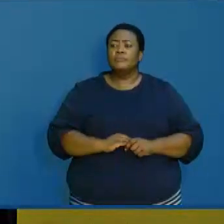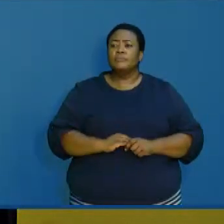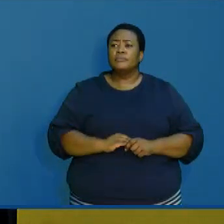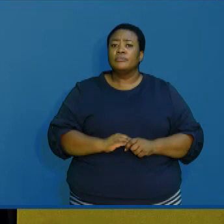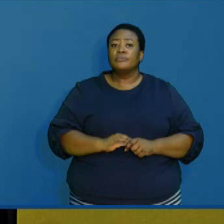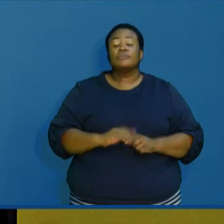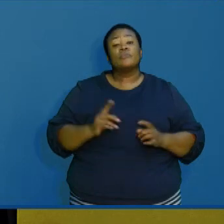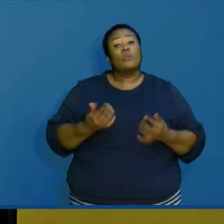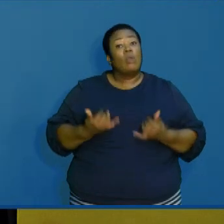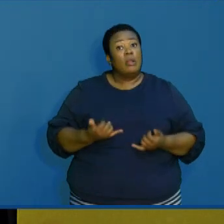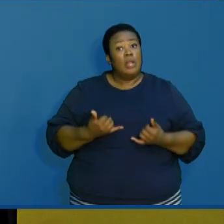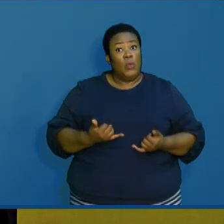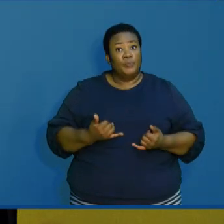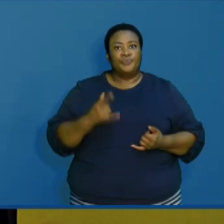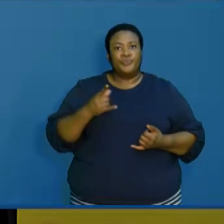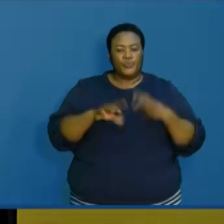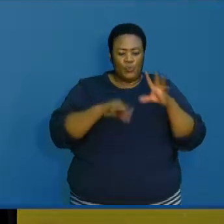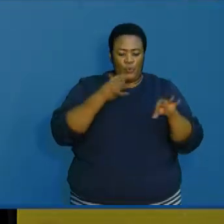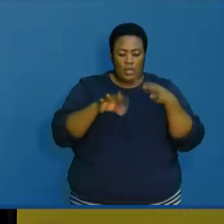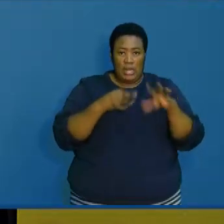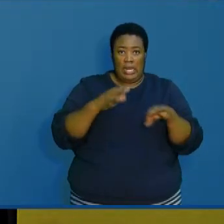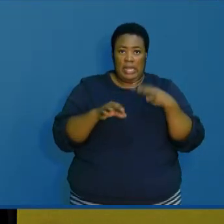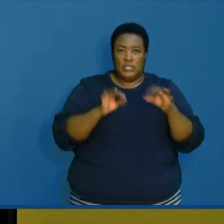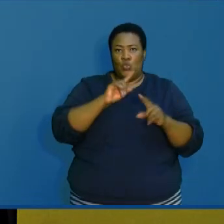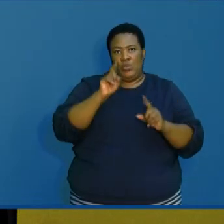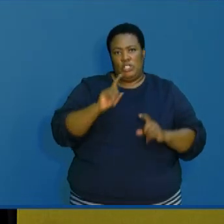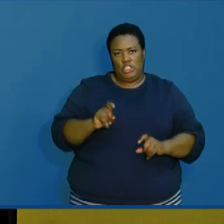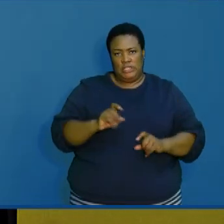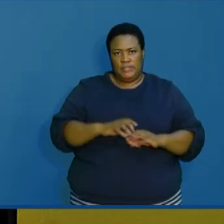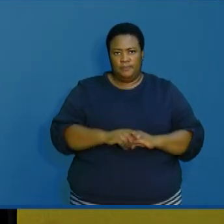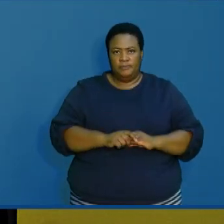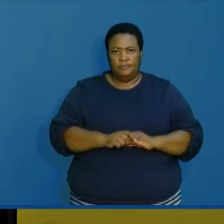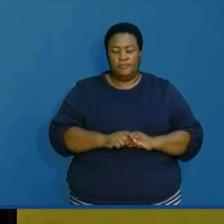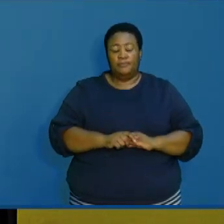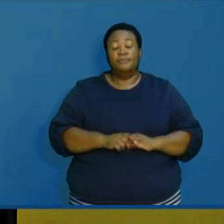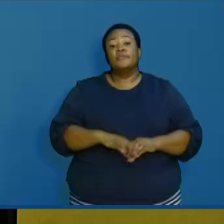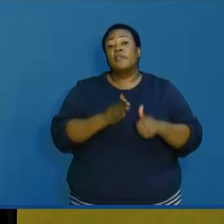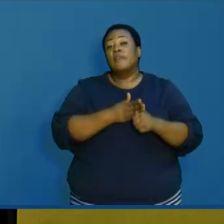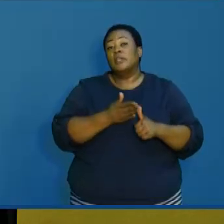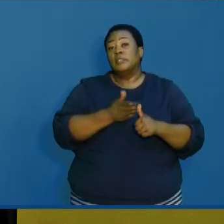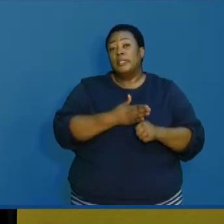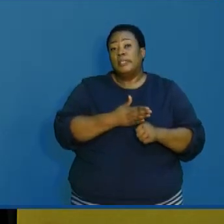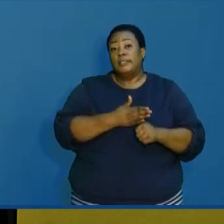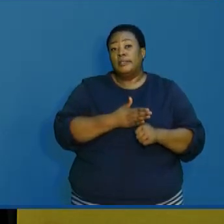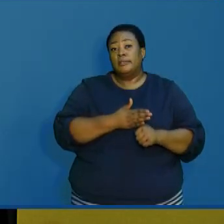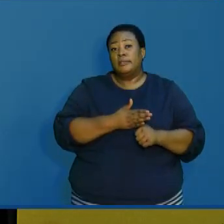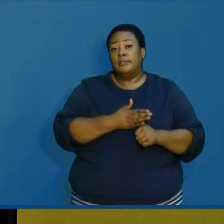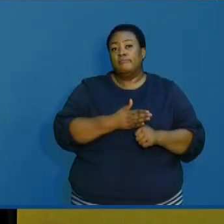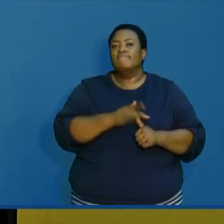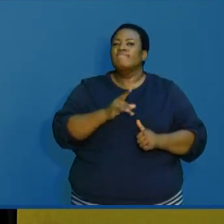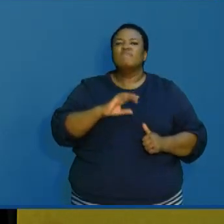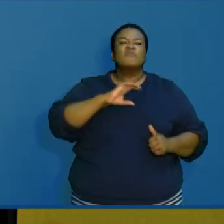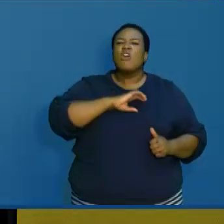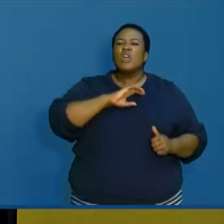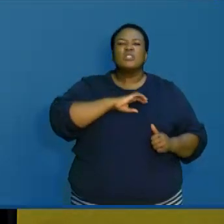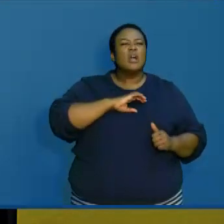So now let us analyze the different questions. Firstly, let's come to character trait. What